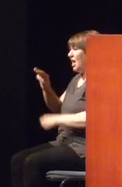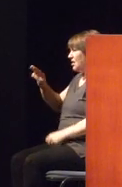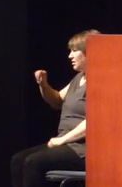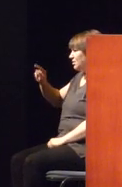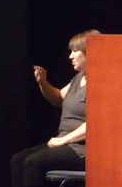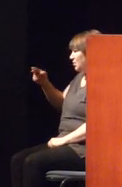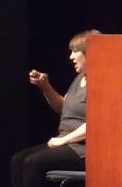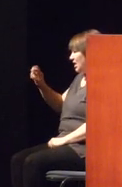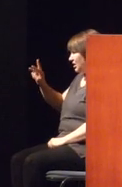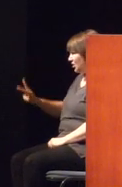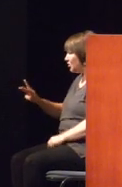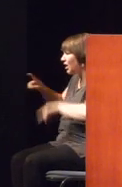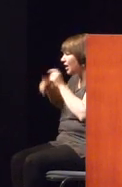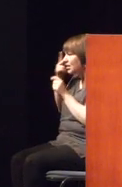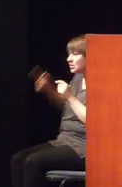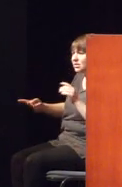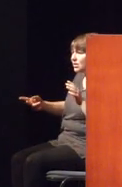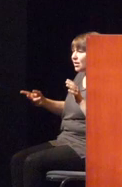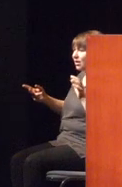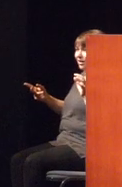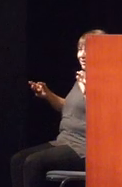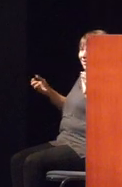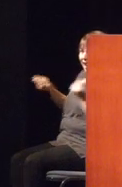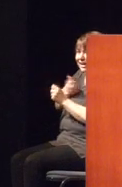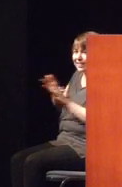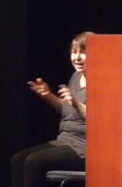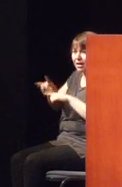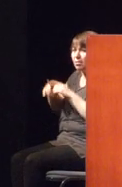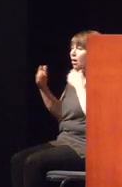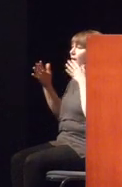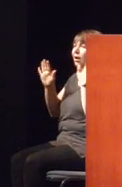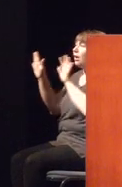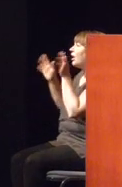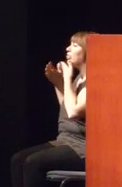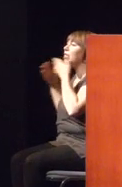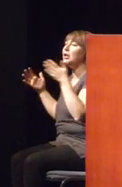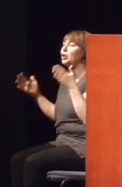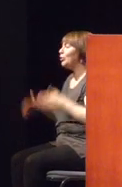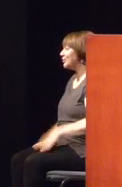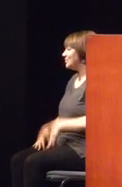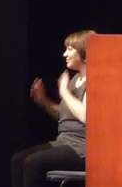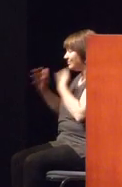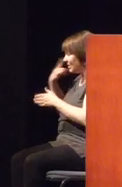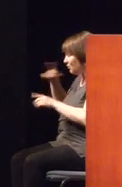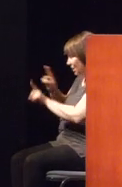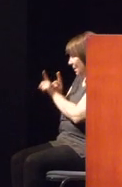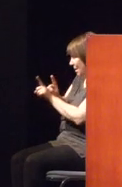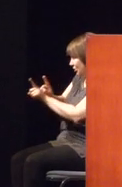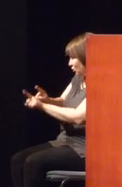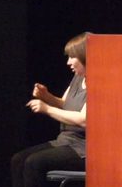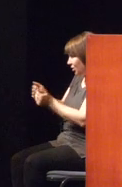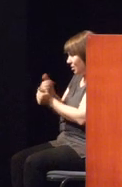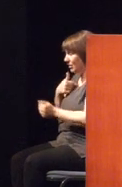always been by my side. I can't see anything, Matthew, but thank you for being a mentor to me for all these years.